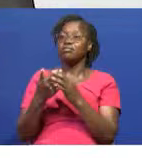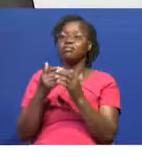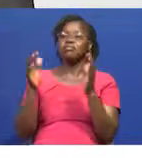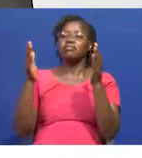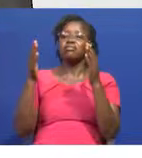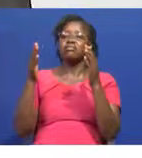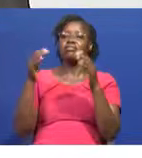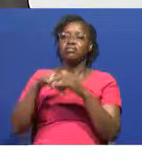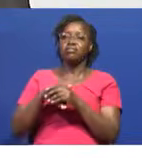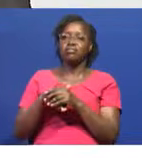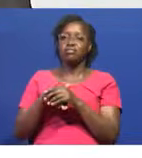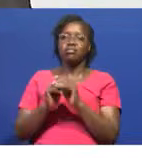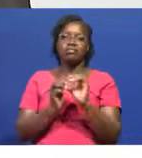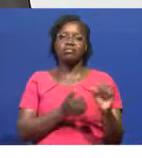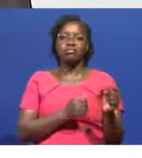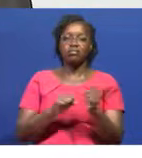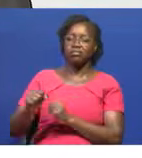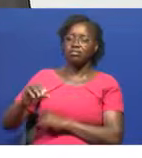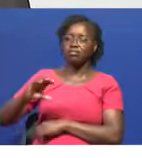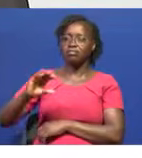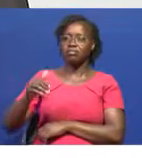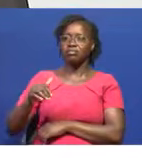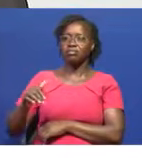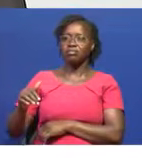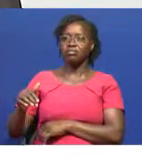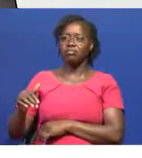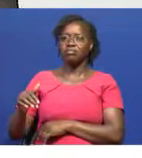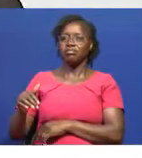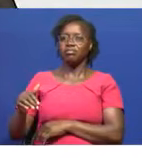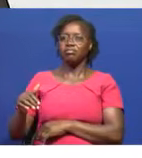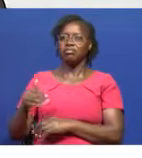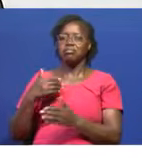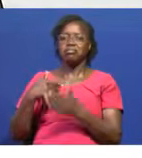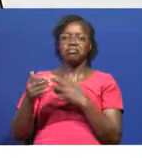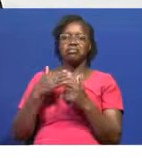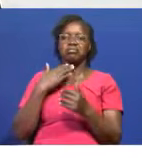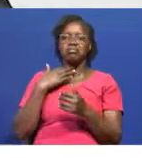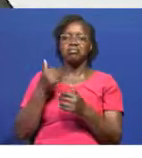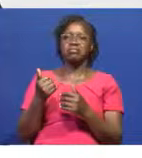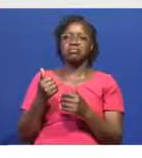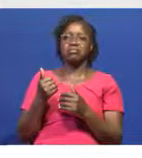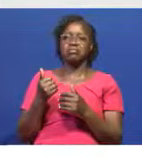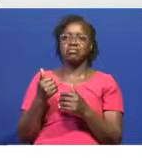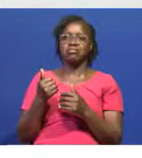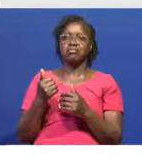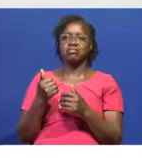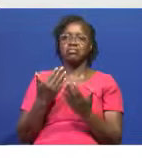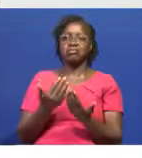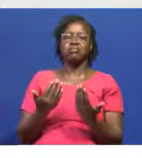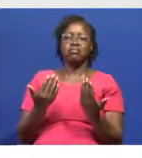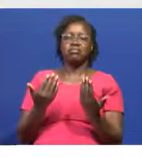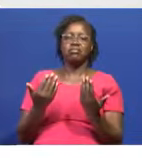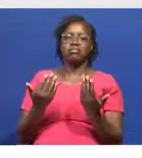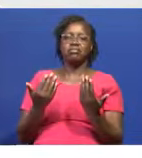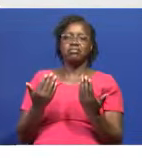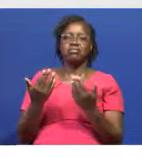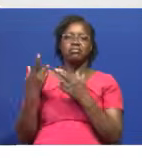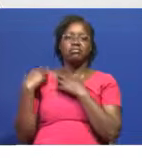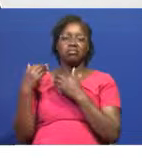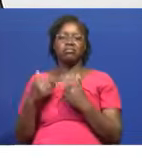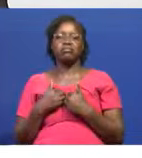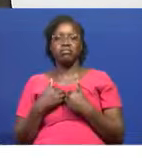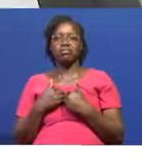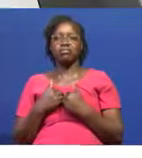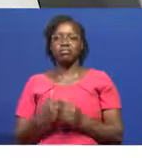be in Homabay County. The same thing we want. We have got nothing else we want to, is just tell people, here are our children, we have a